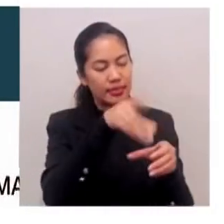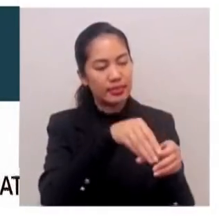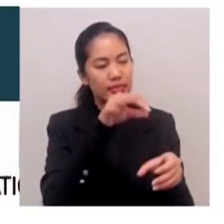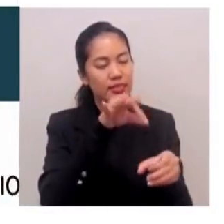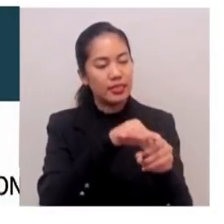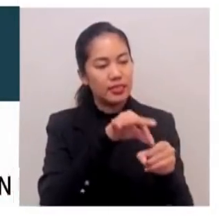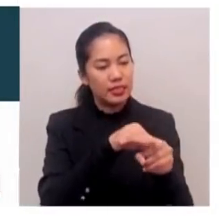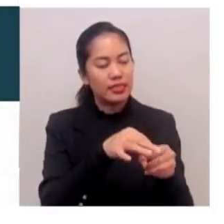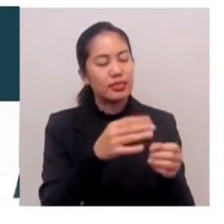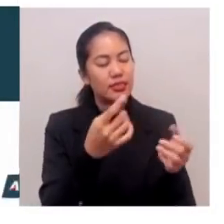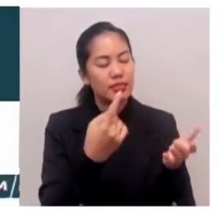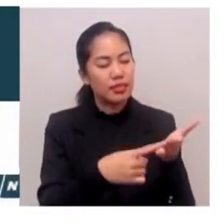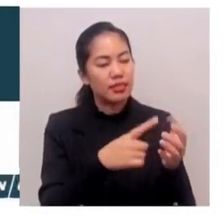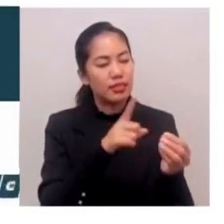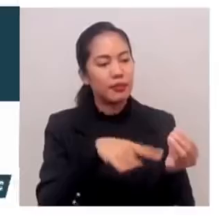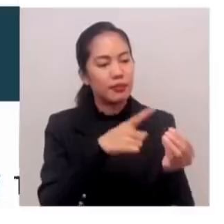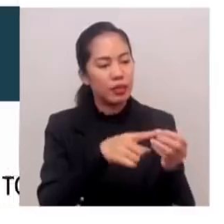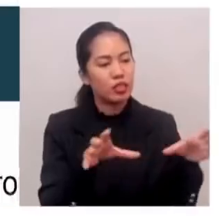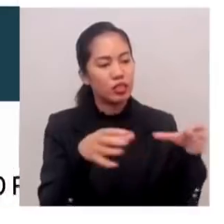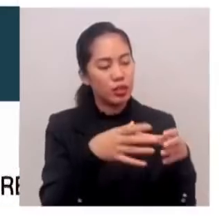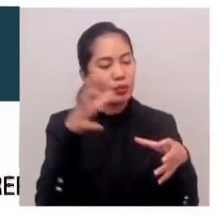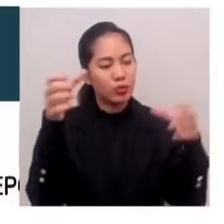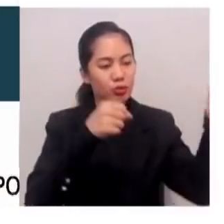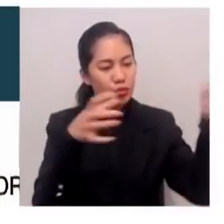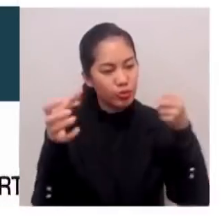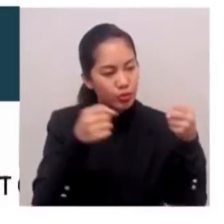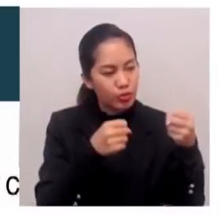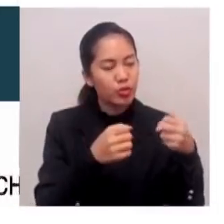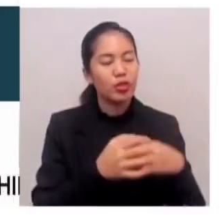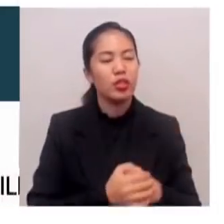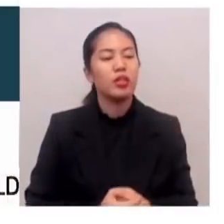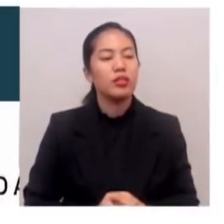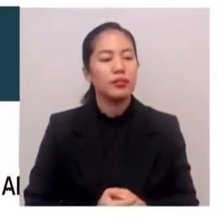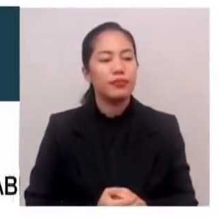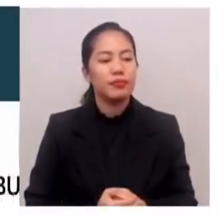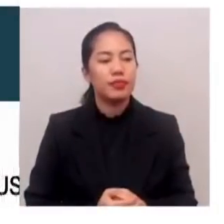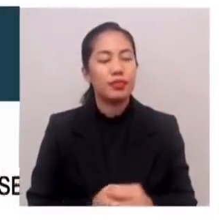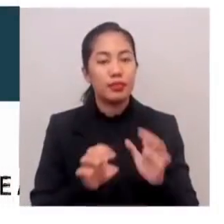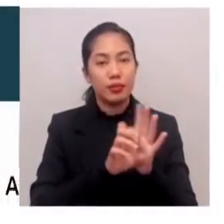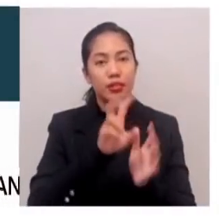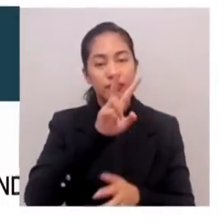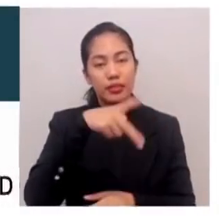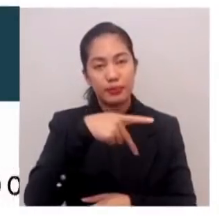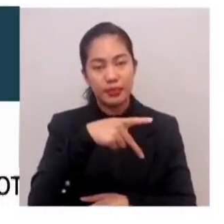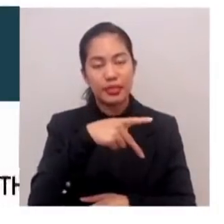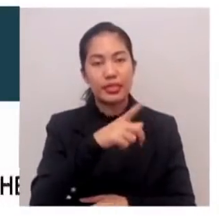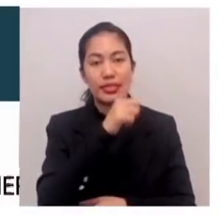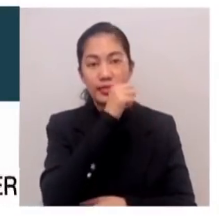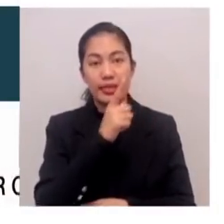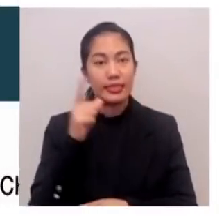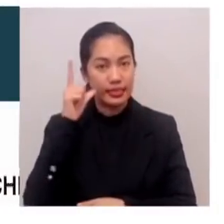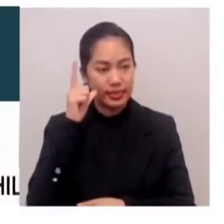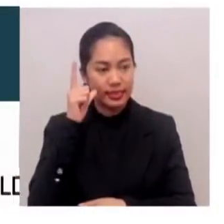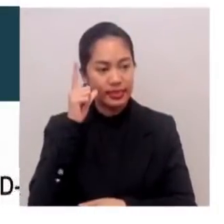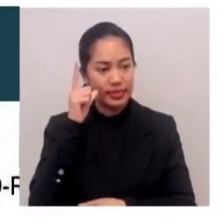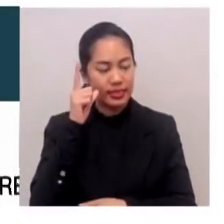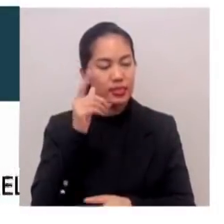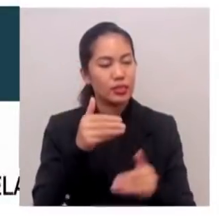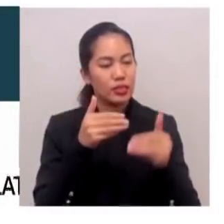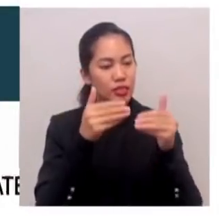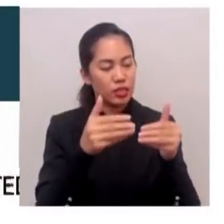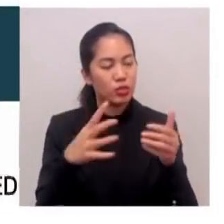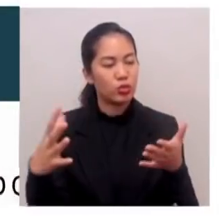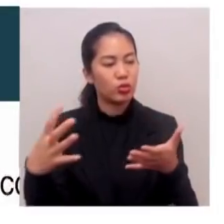consolidation. And when you talk about consolidation, people are talking about now Vice President Leni Robredo and her continuing bid to consolidate a